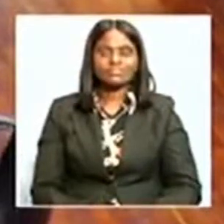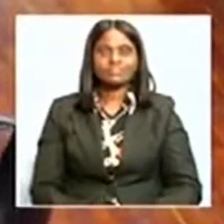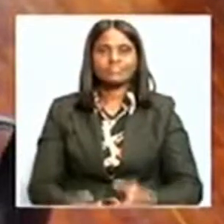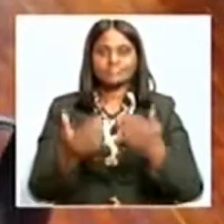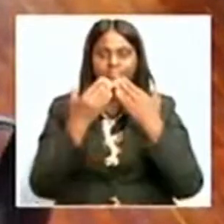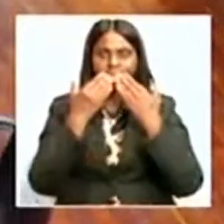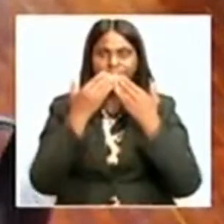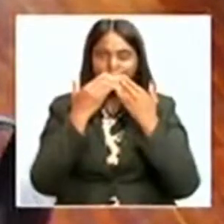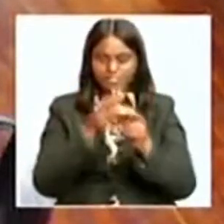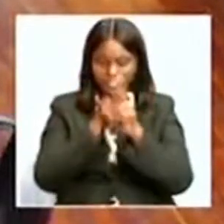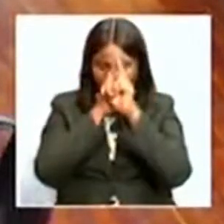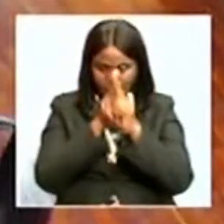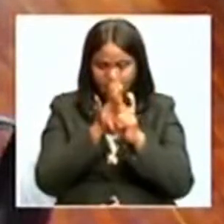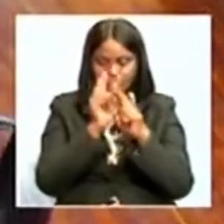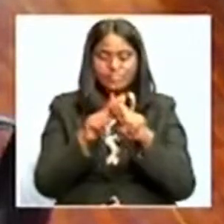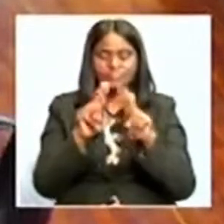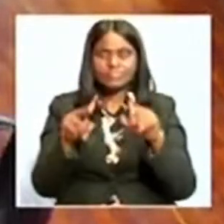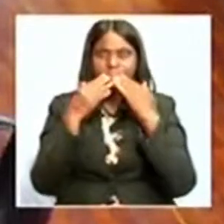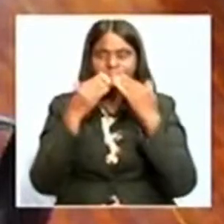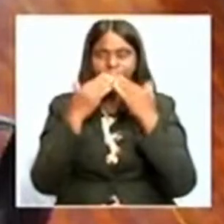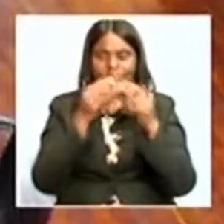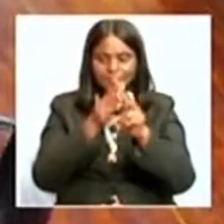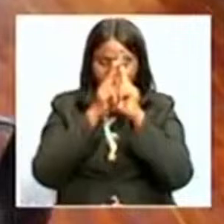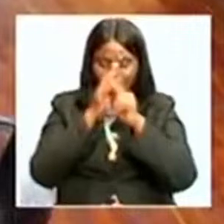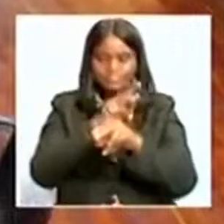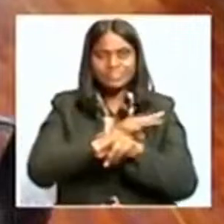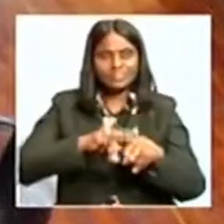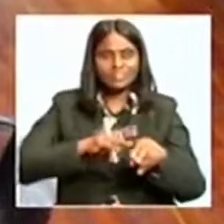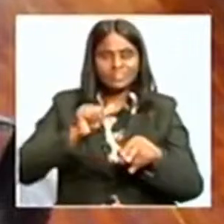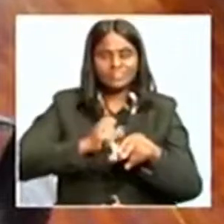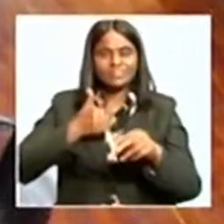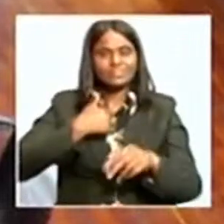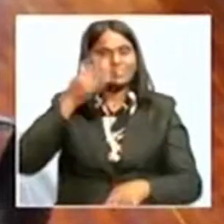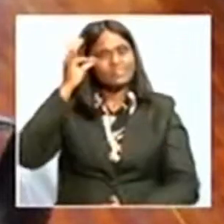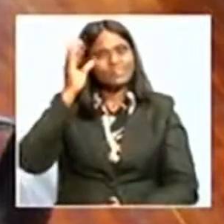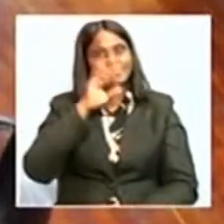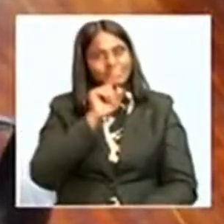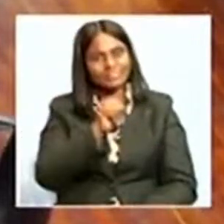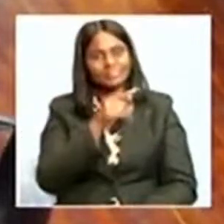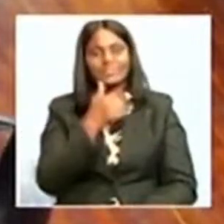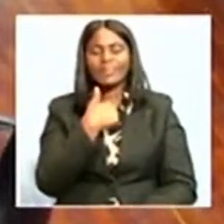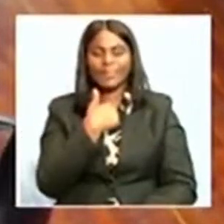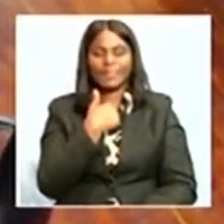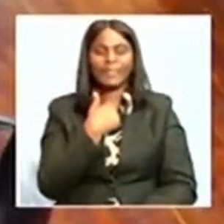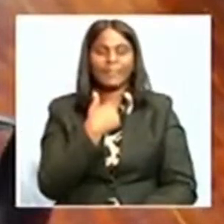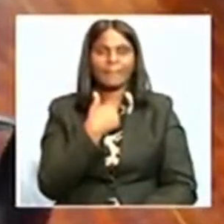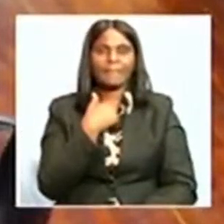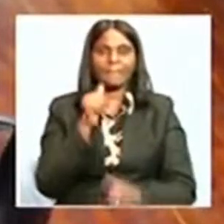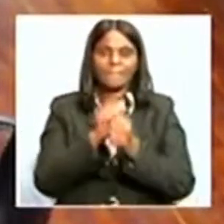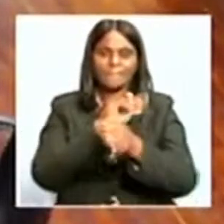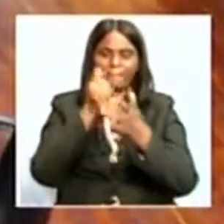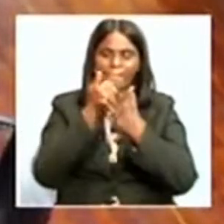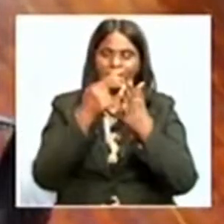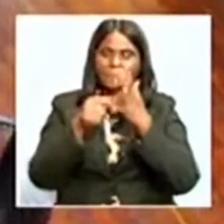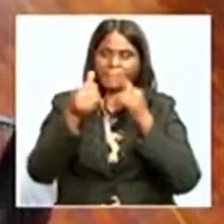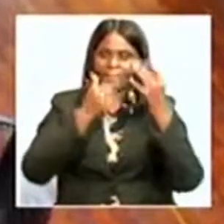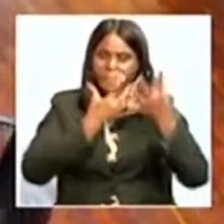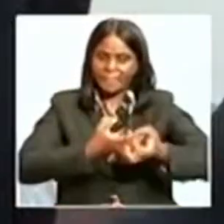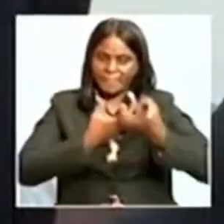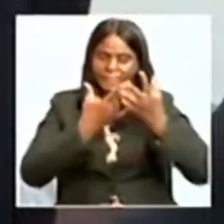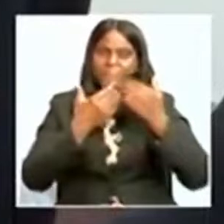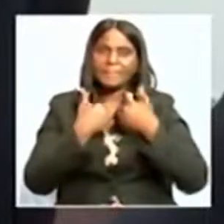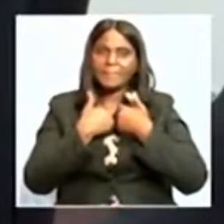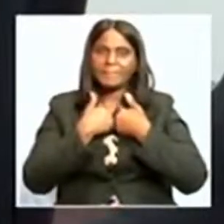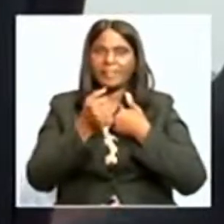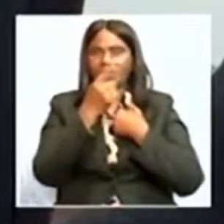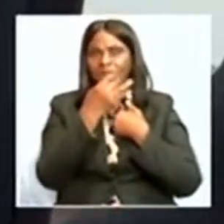Thank you, Honorable Chair. Thank you, Honorable Member. We have taken note of that concern that you've raised.